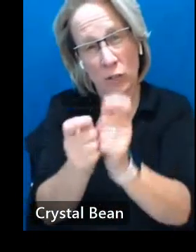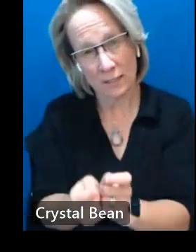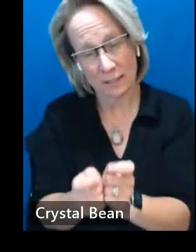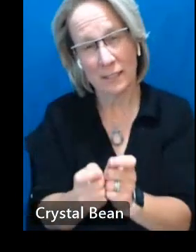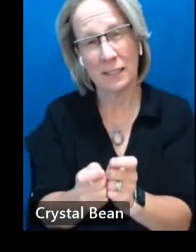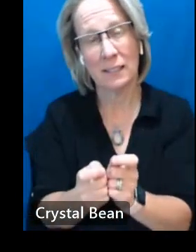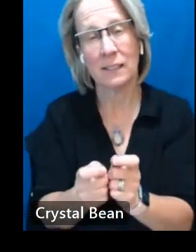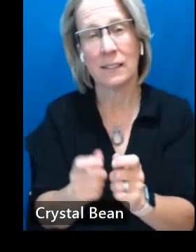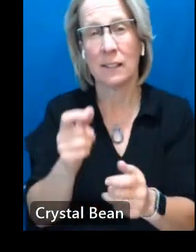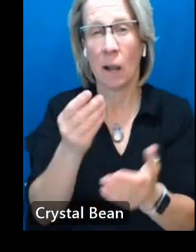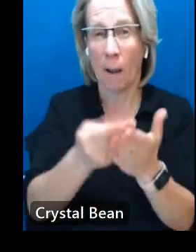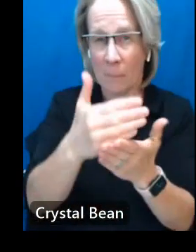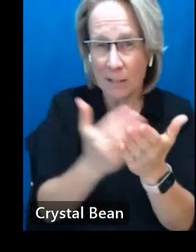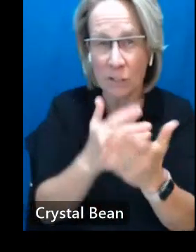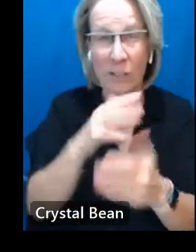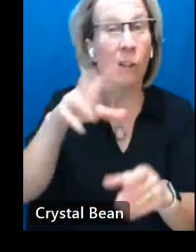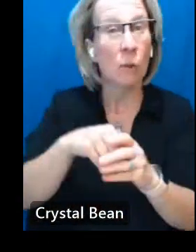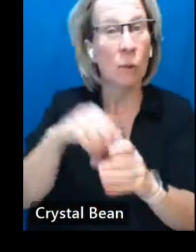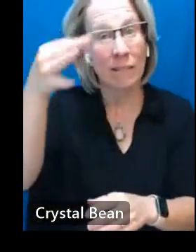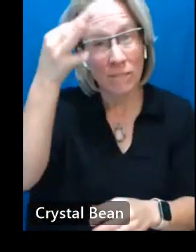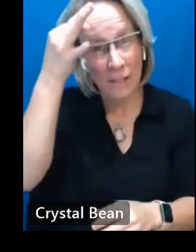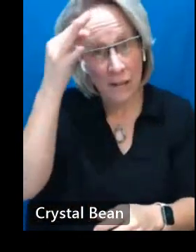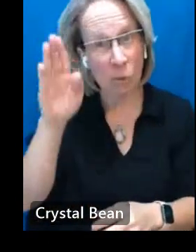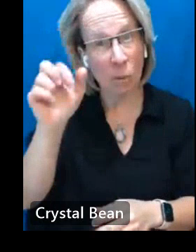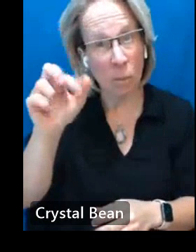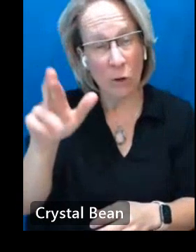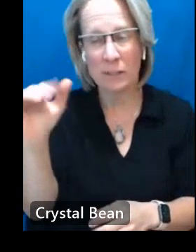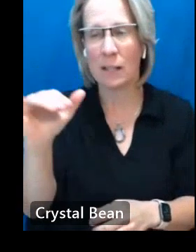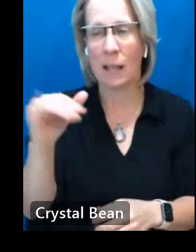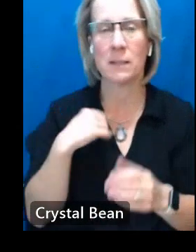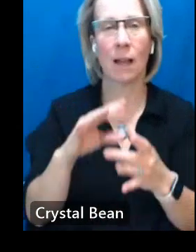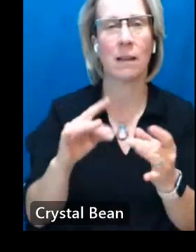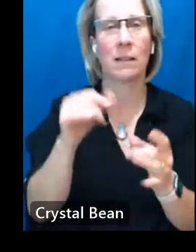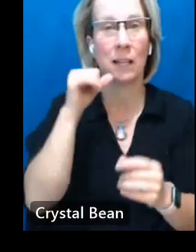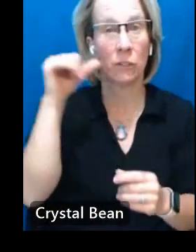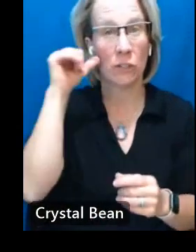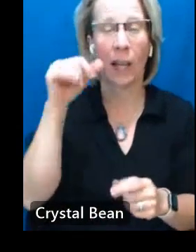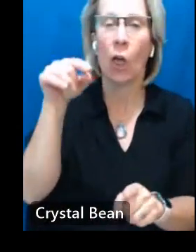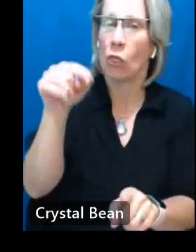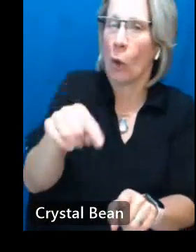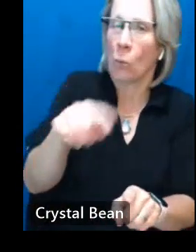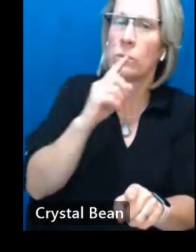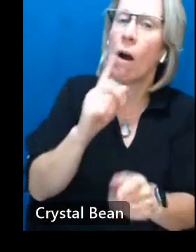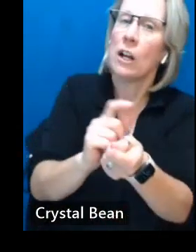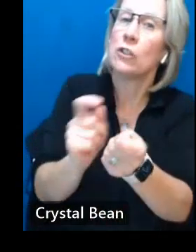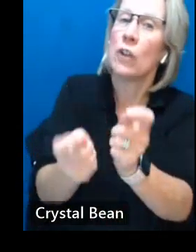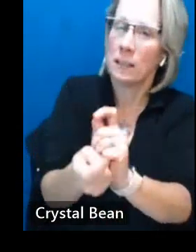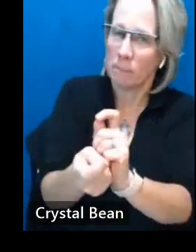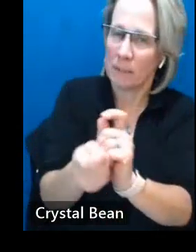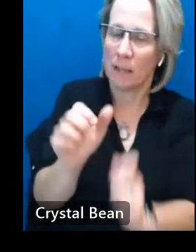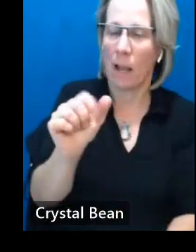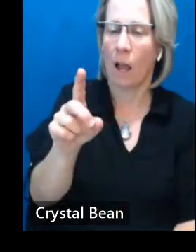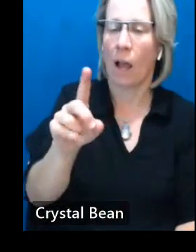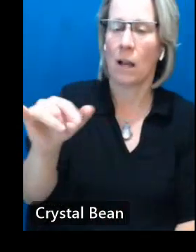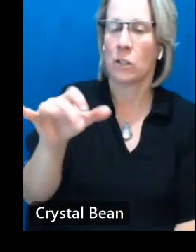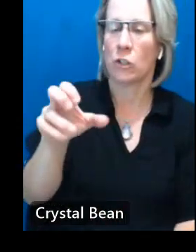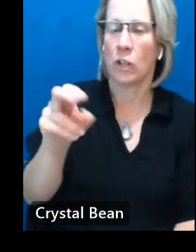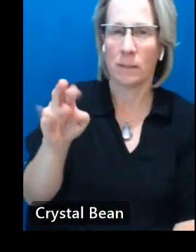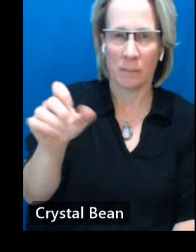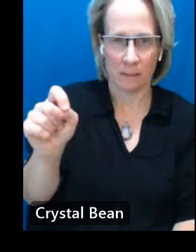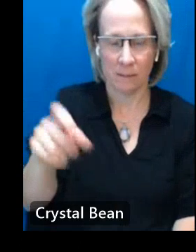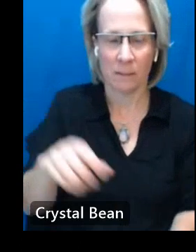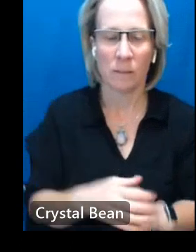those federal bars, like I talked about yesterday, those are adjustments. Next is long description. So